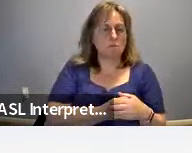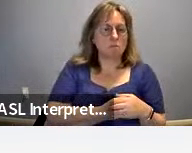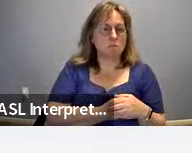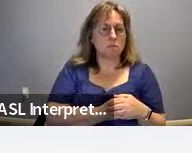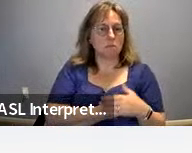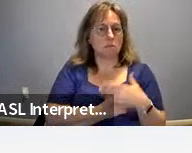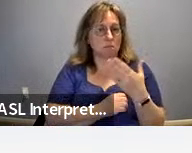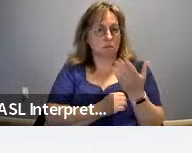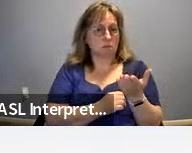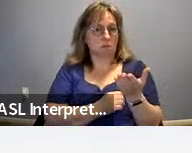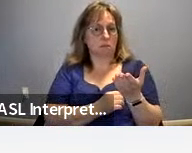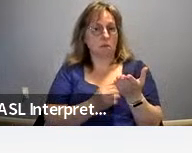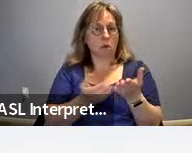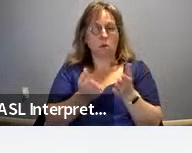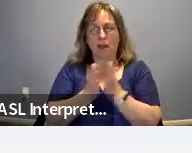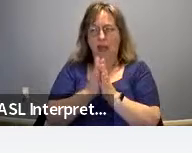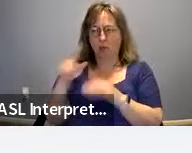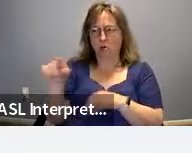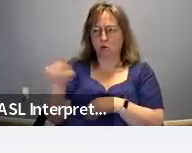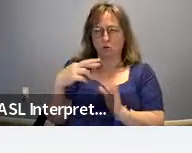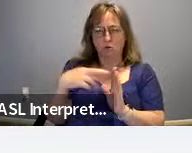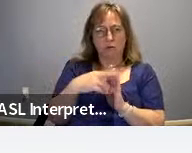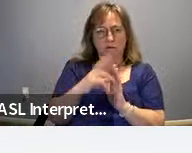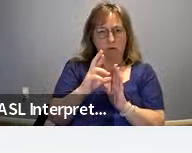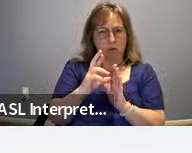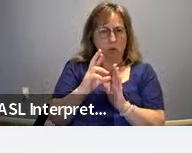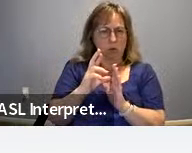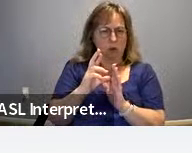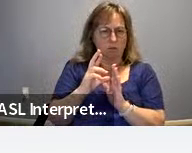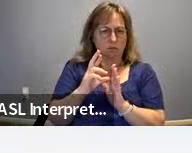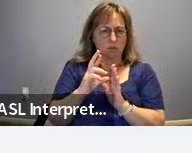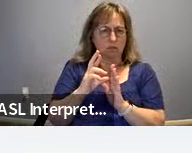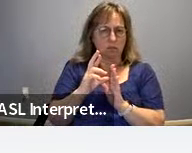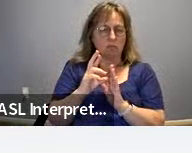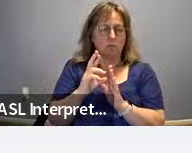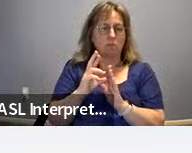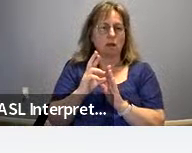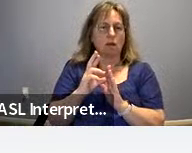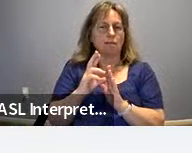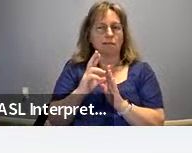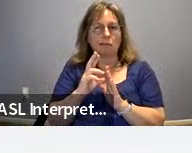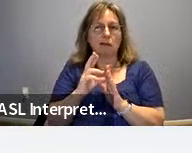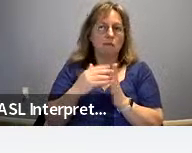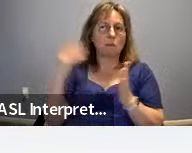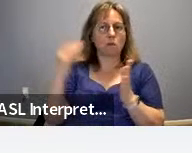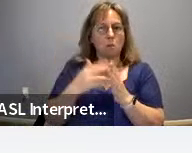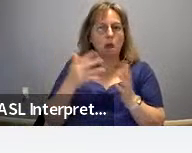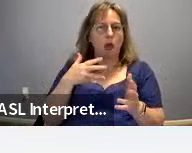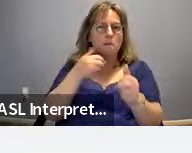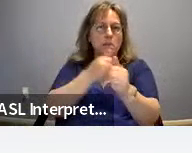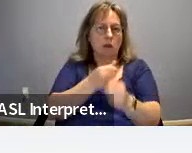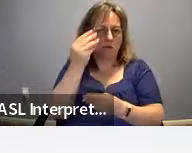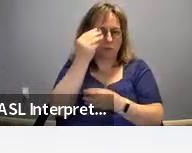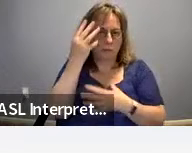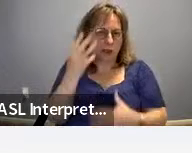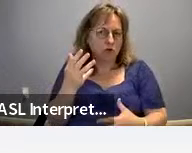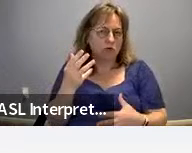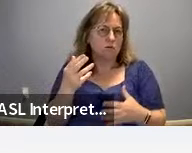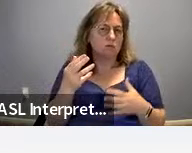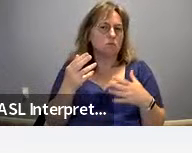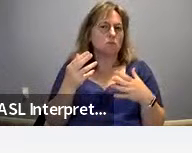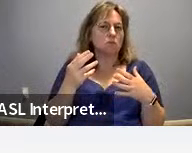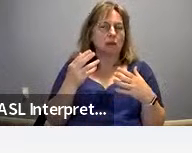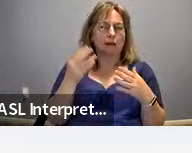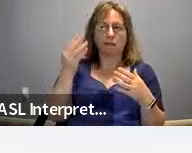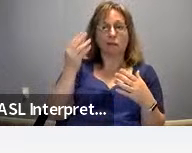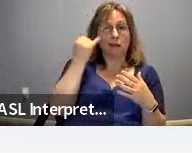And we ask that you review this information on an annual basis, update your contact information or review it, and let the